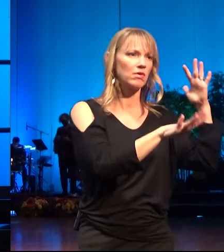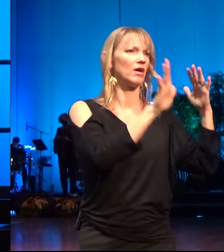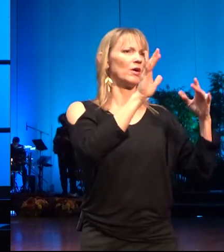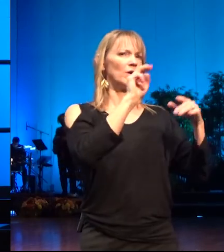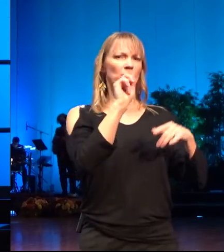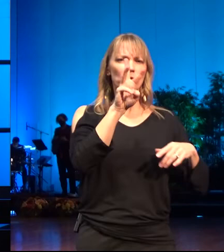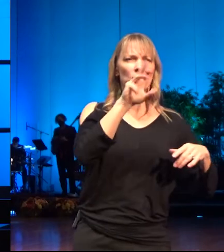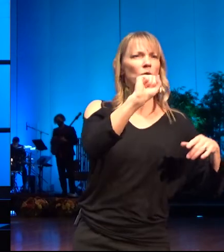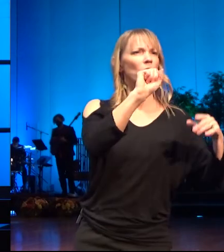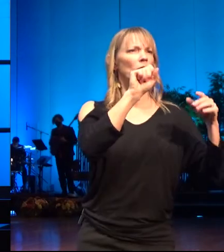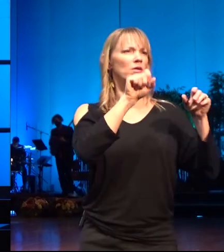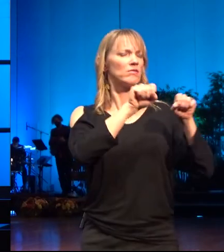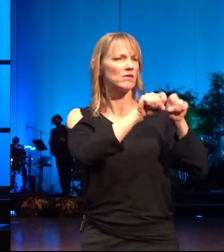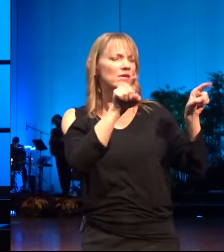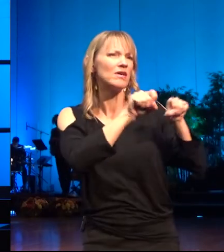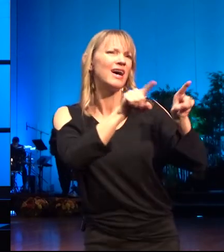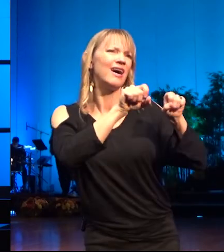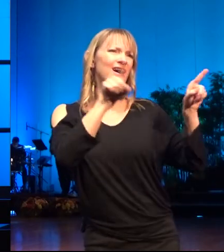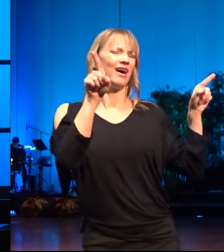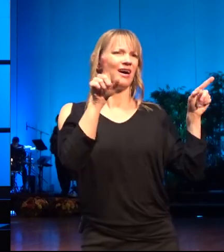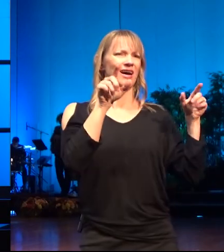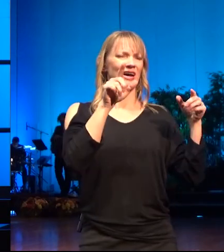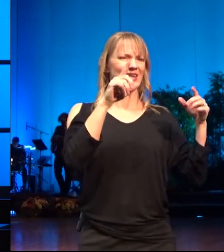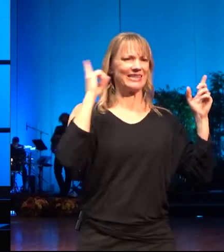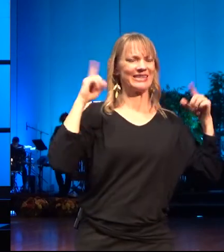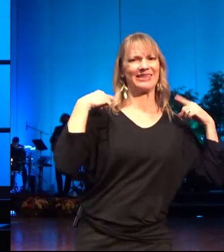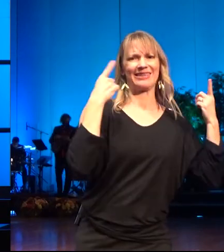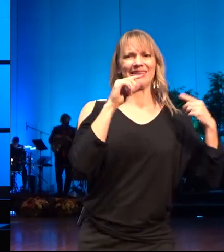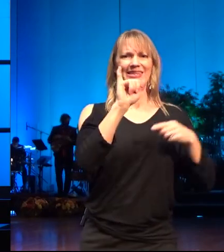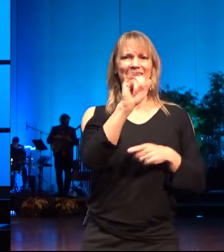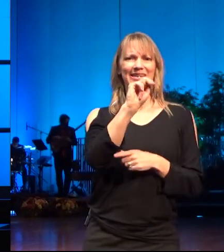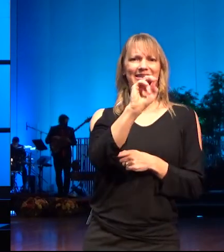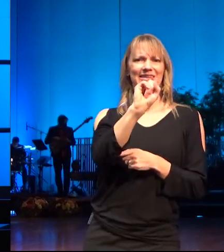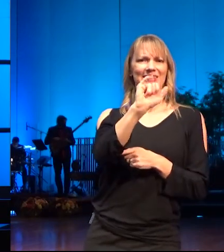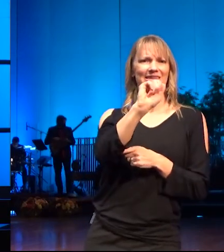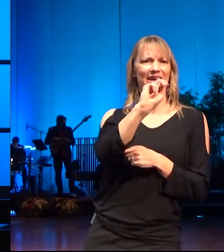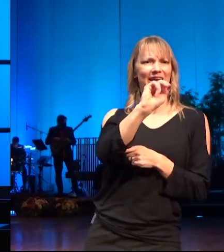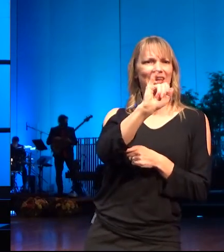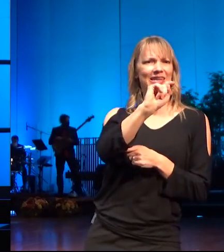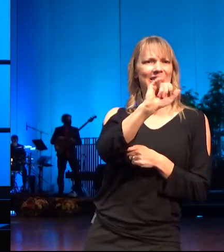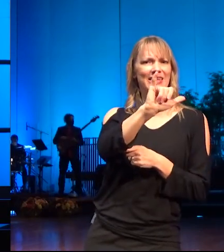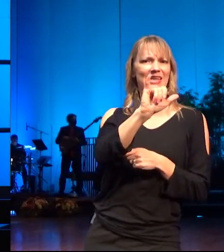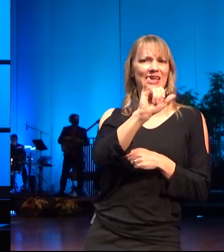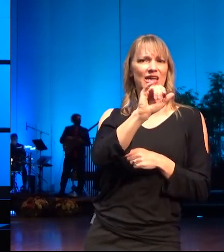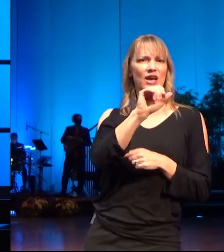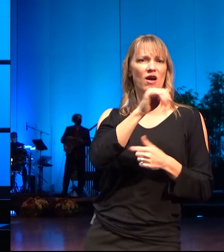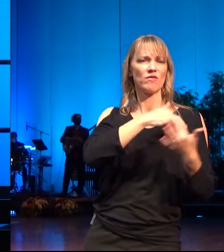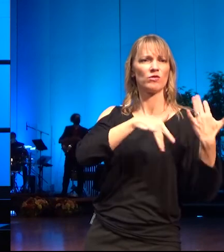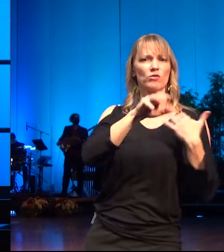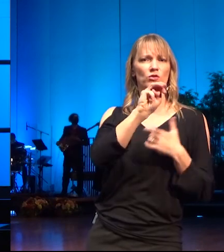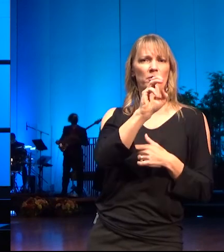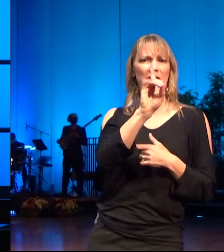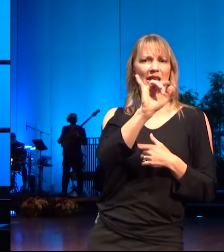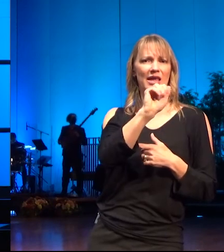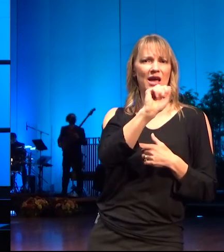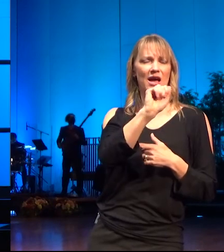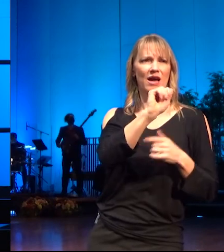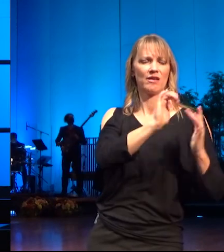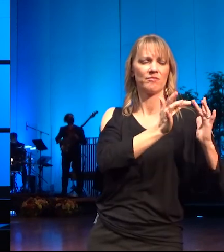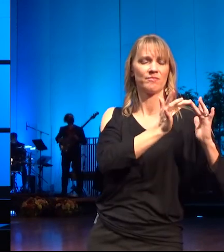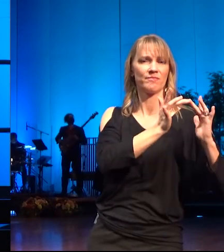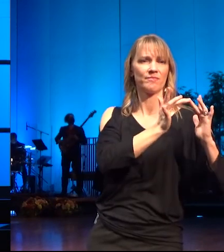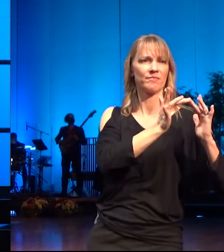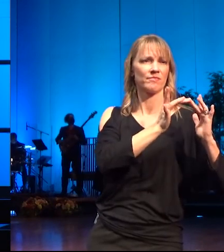news feed and the buzz feed and the insanity of social media.